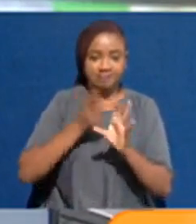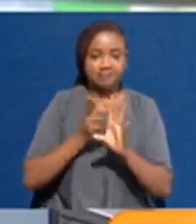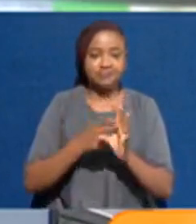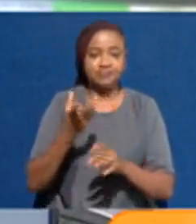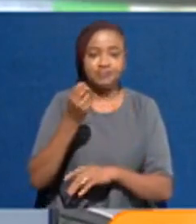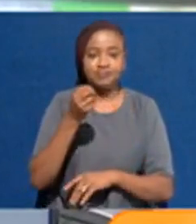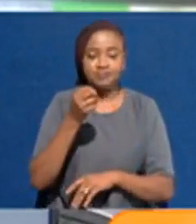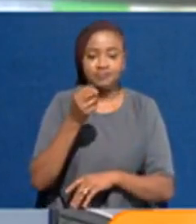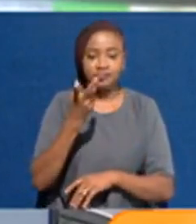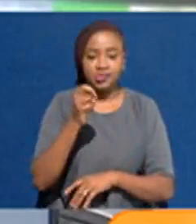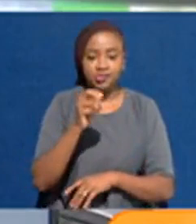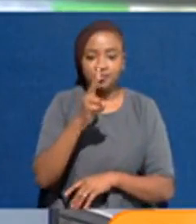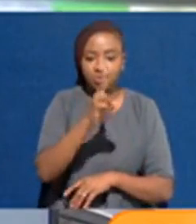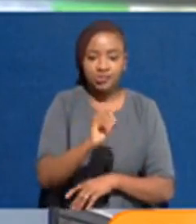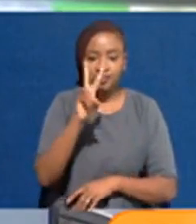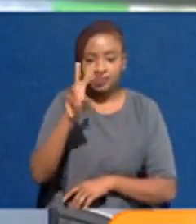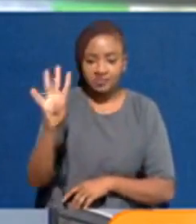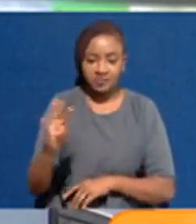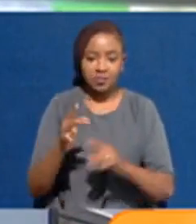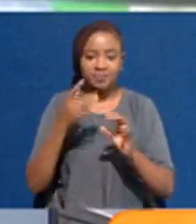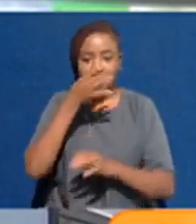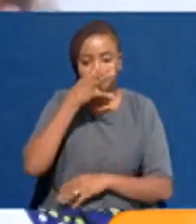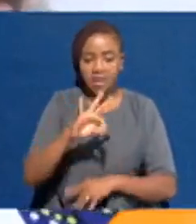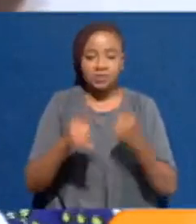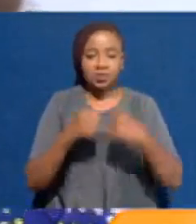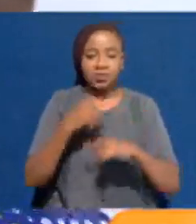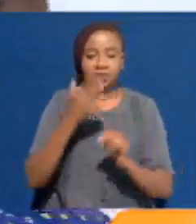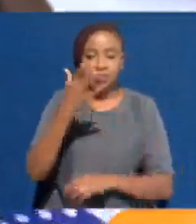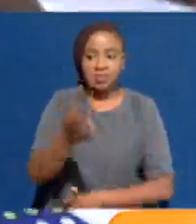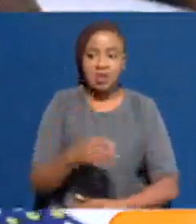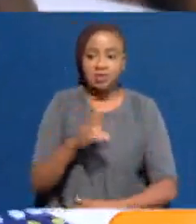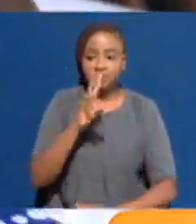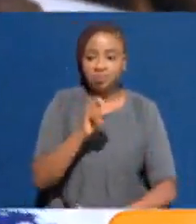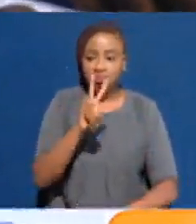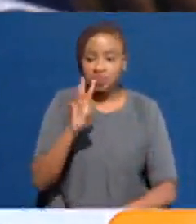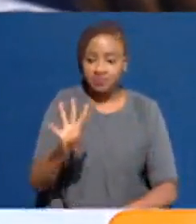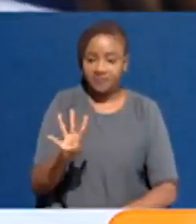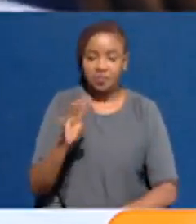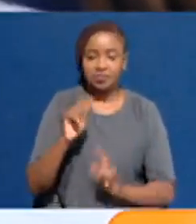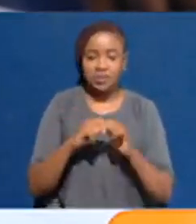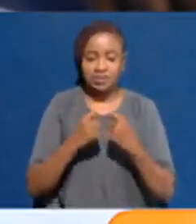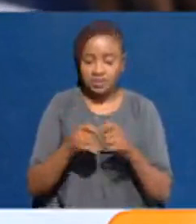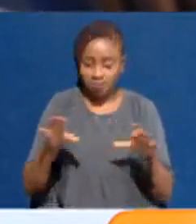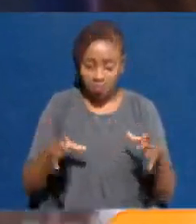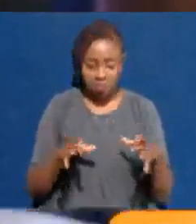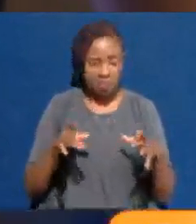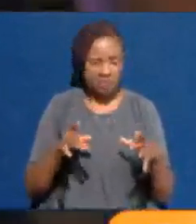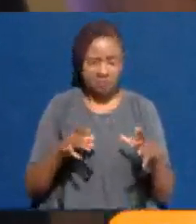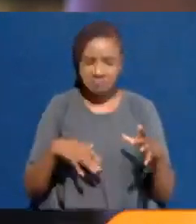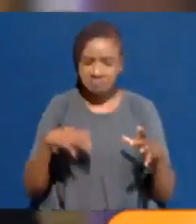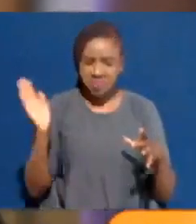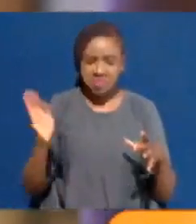2024 Paris Olympic and Paralympic Games in France. The 2024 class is the largest group in the program's